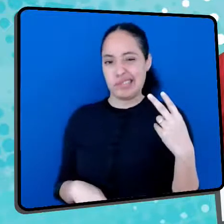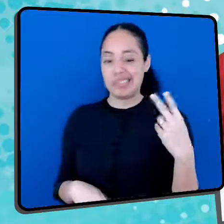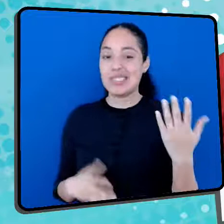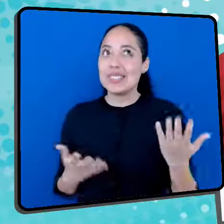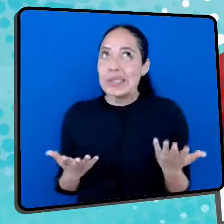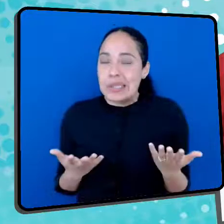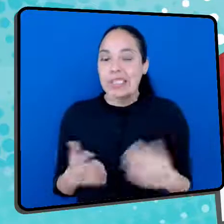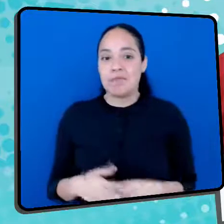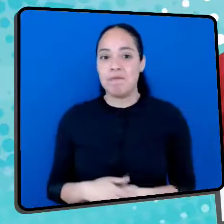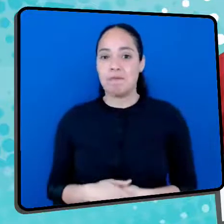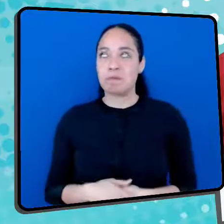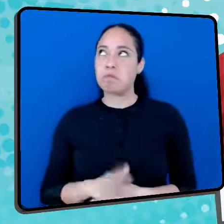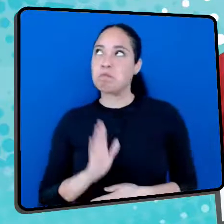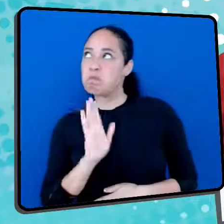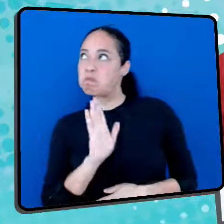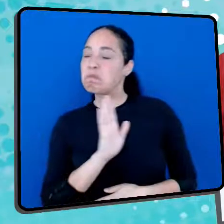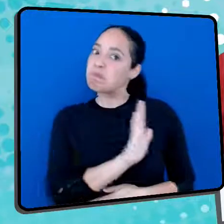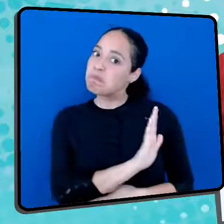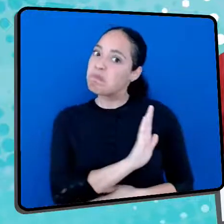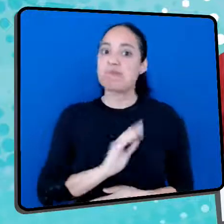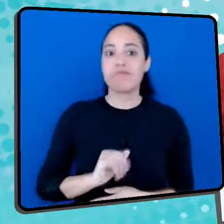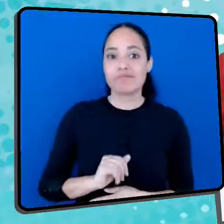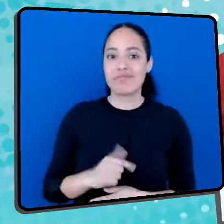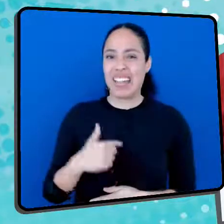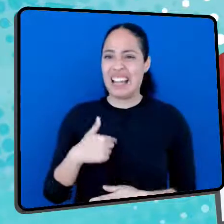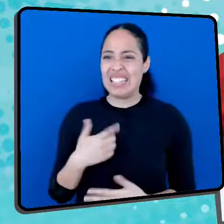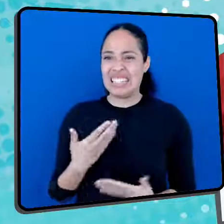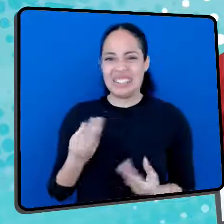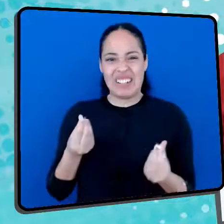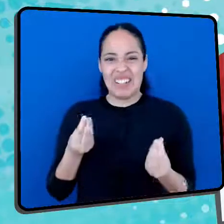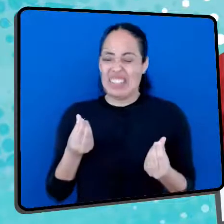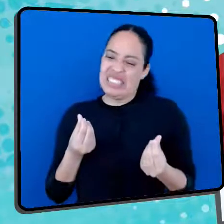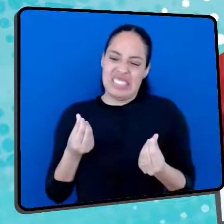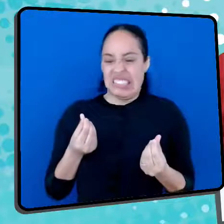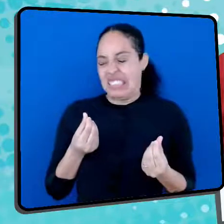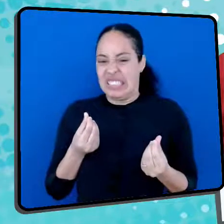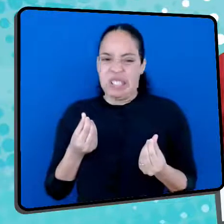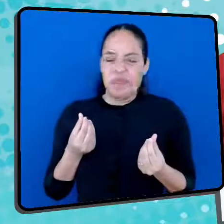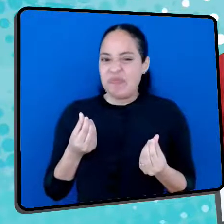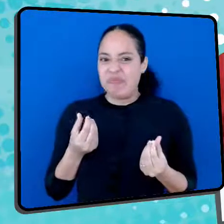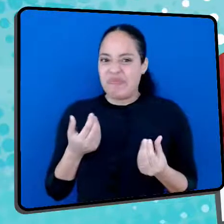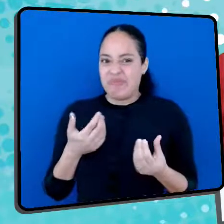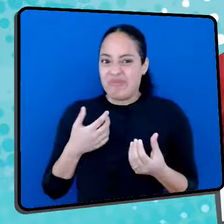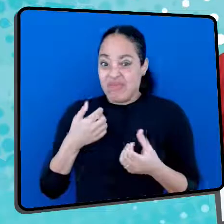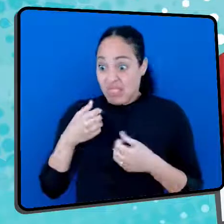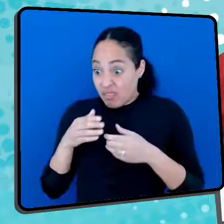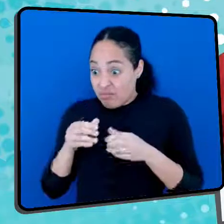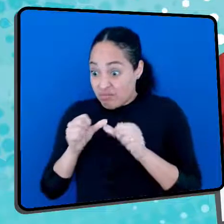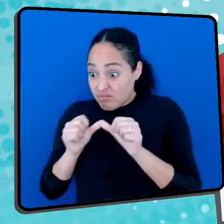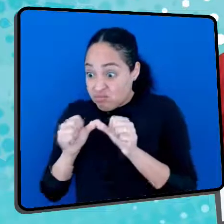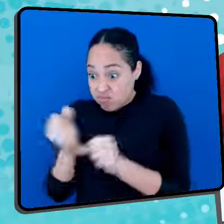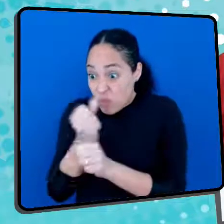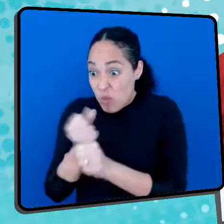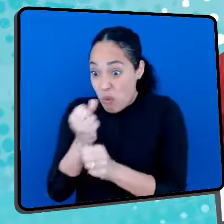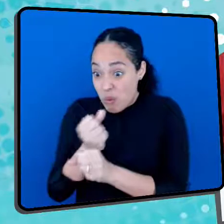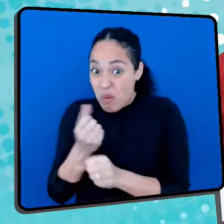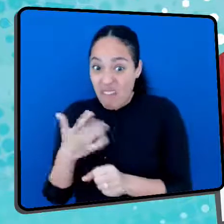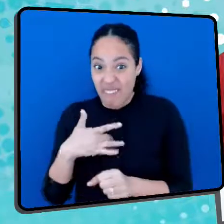I don't want to work like this. I don't want to feel ashamed all the time when I'm doing something.